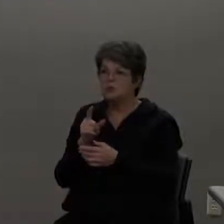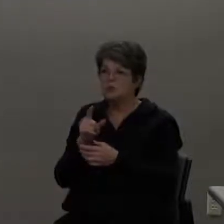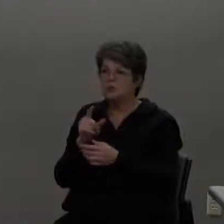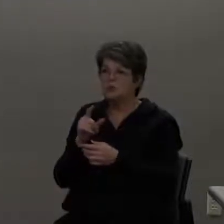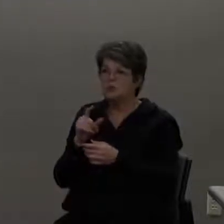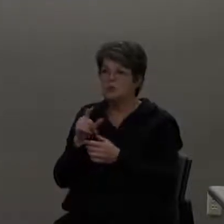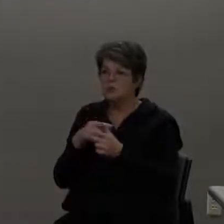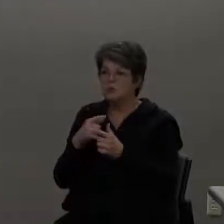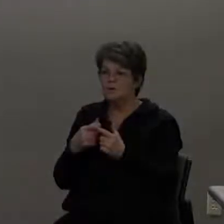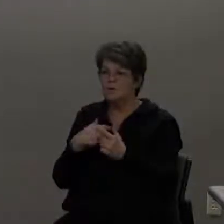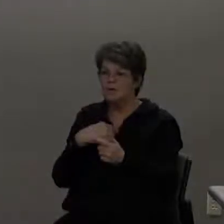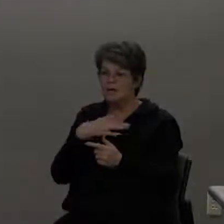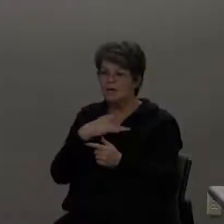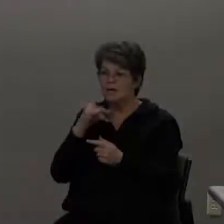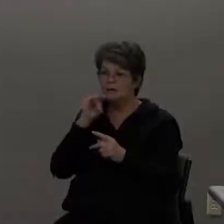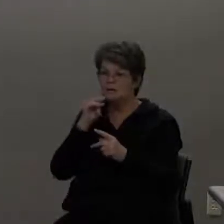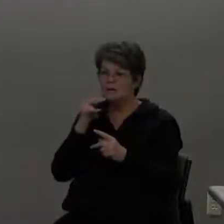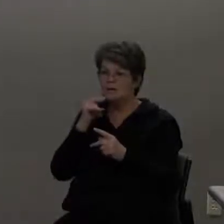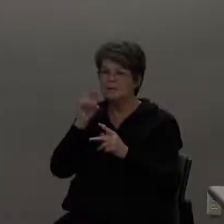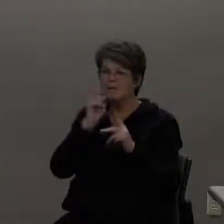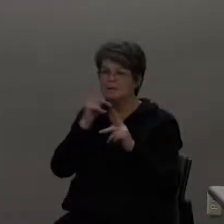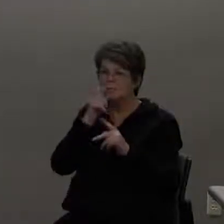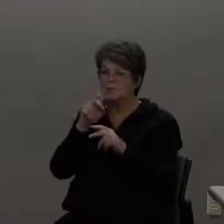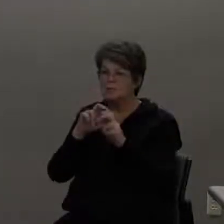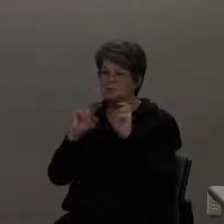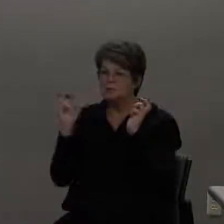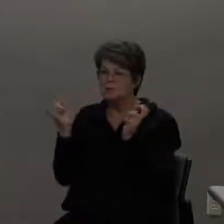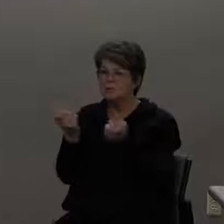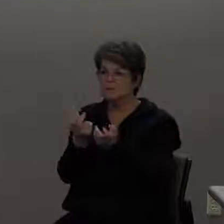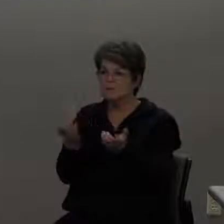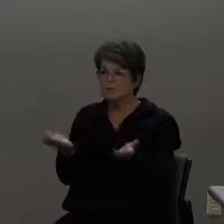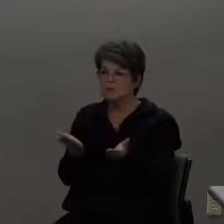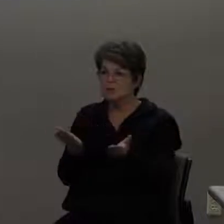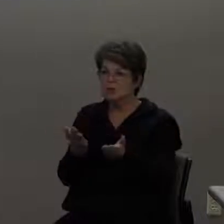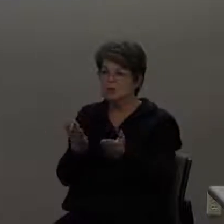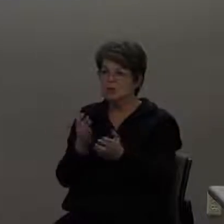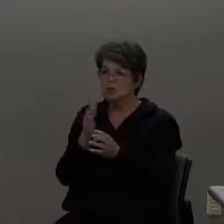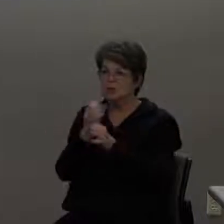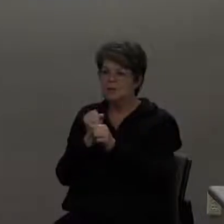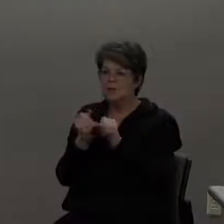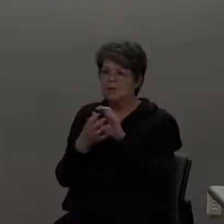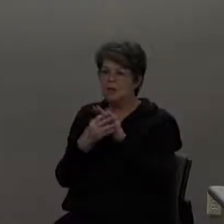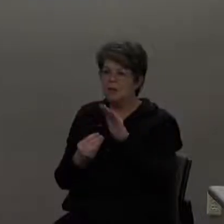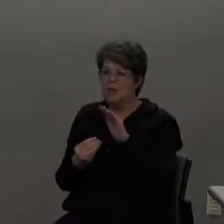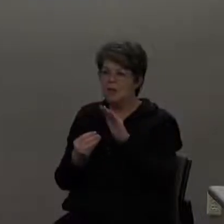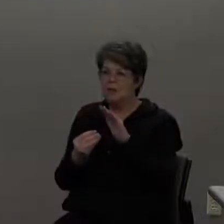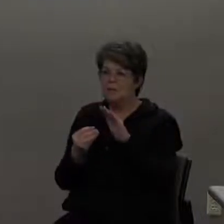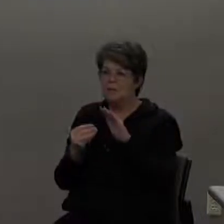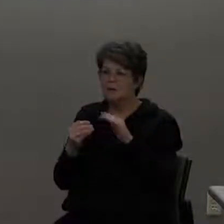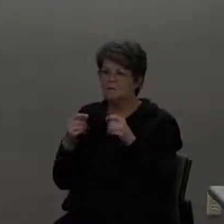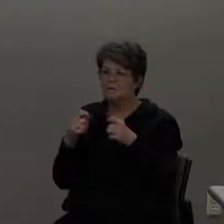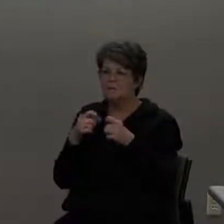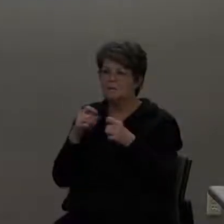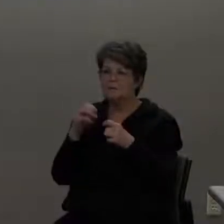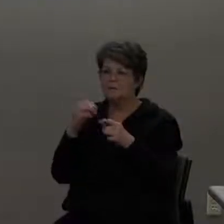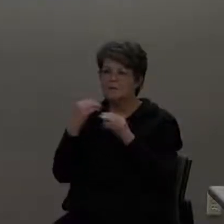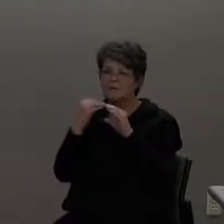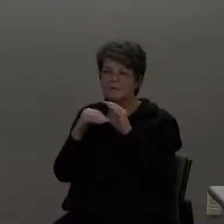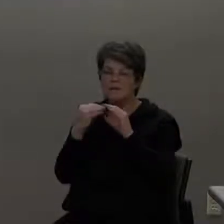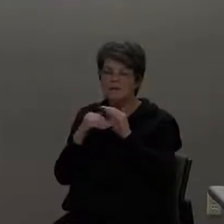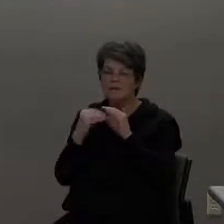tonight, I'd like to see folks sitting around this table receive a copy, electronically or hard copy,